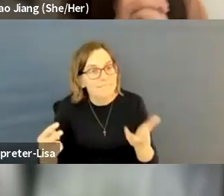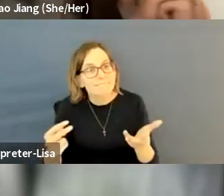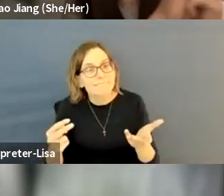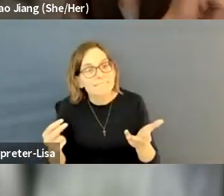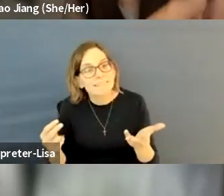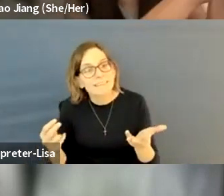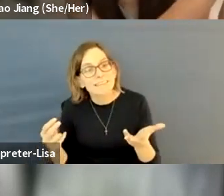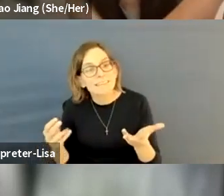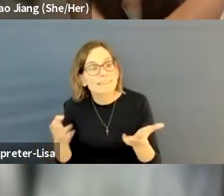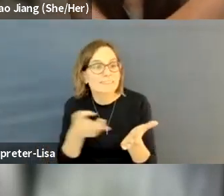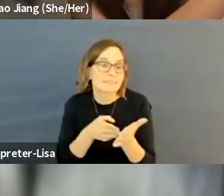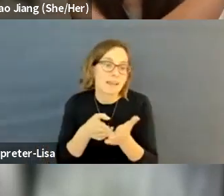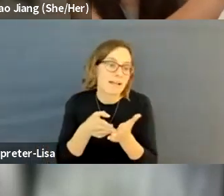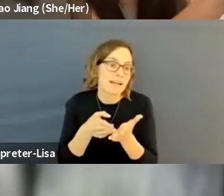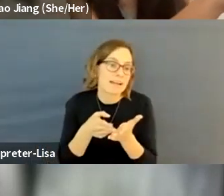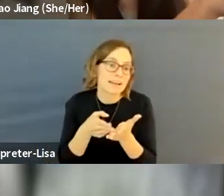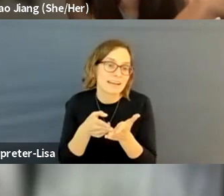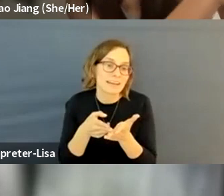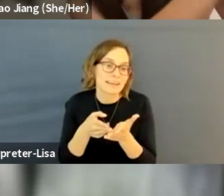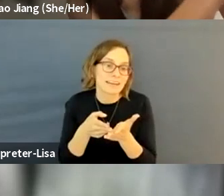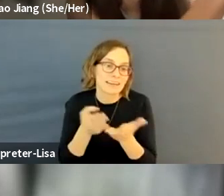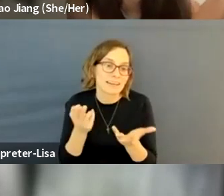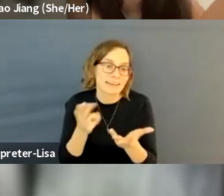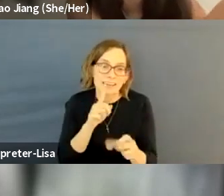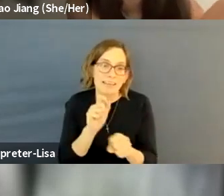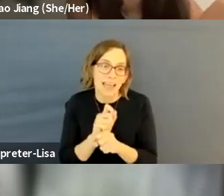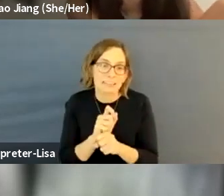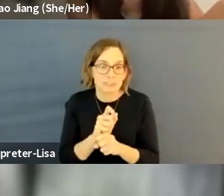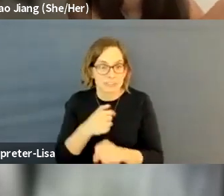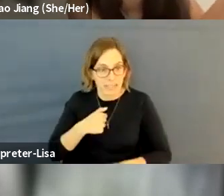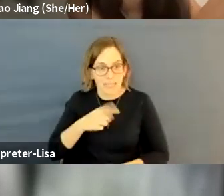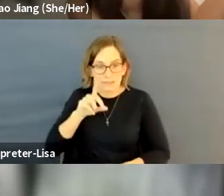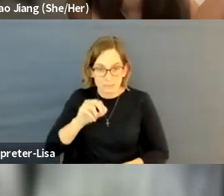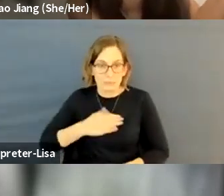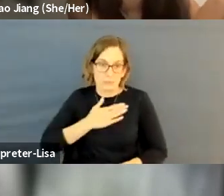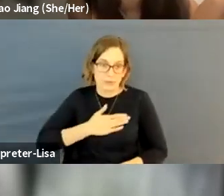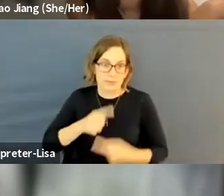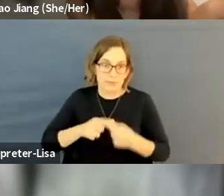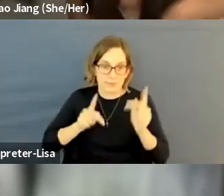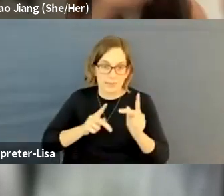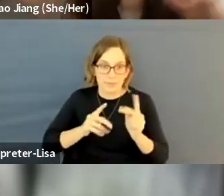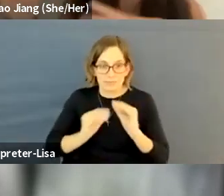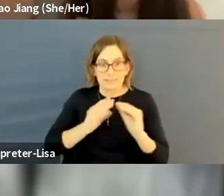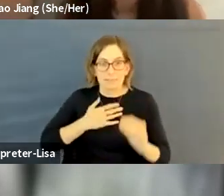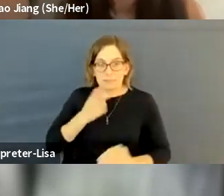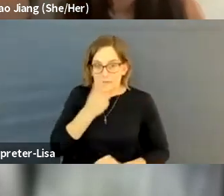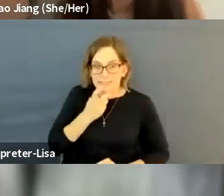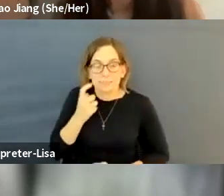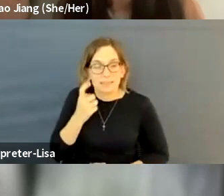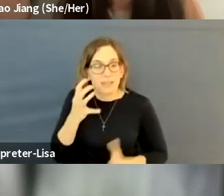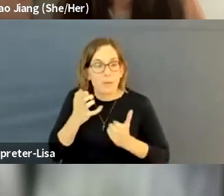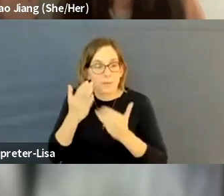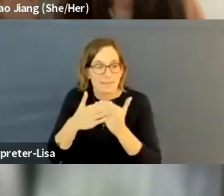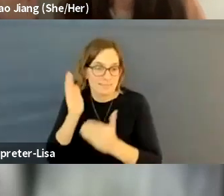To be honest, I actually always appreciate people would correct my pronunciation because I want like my next presentation to be